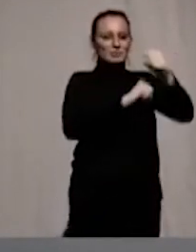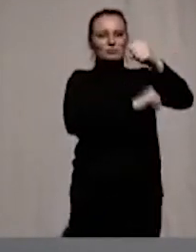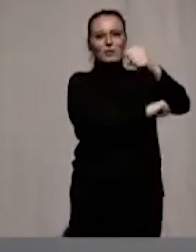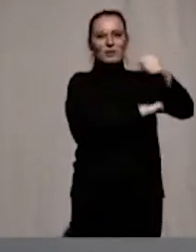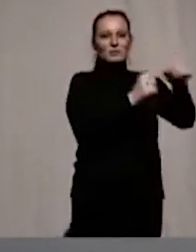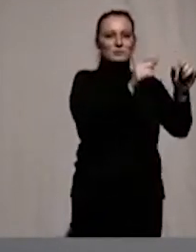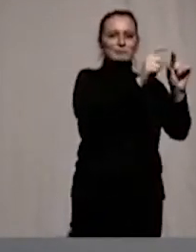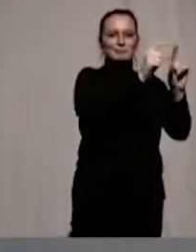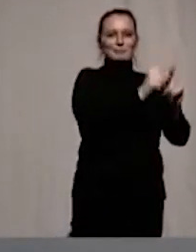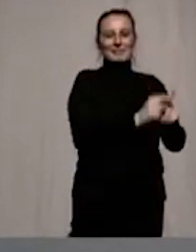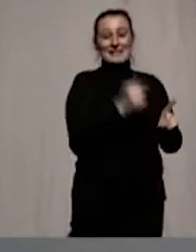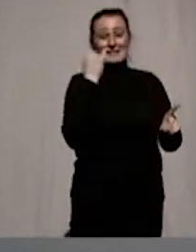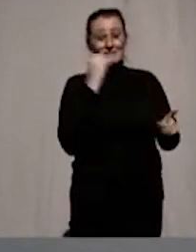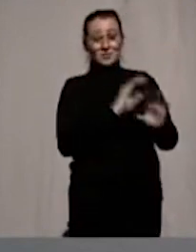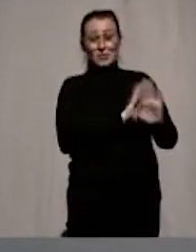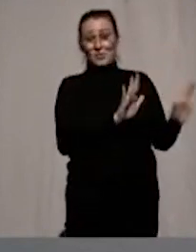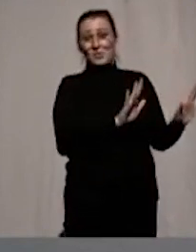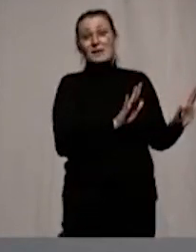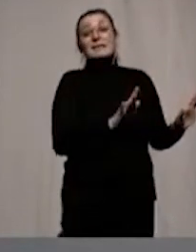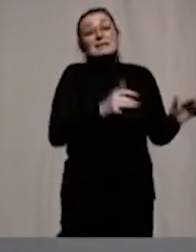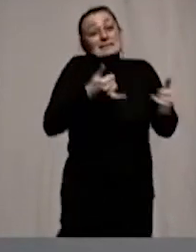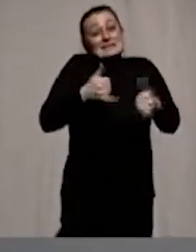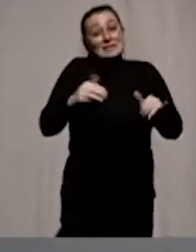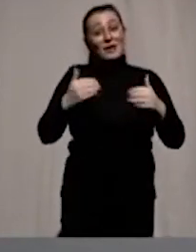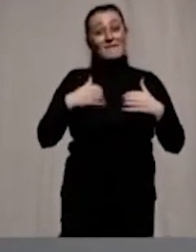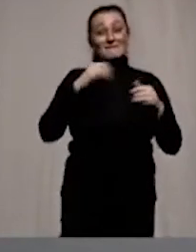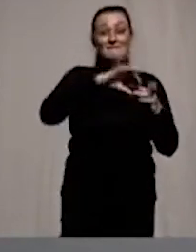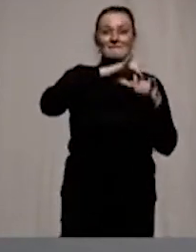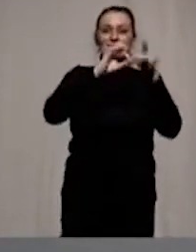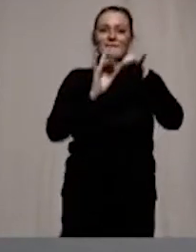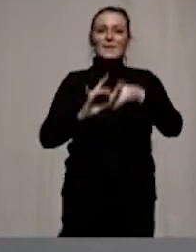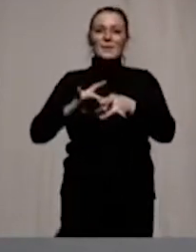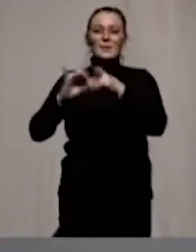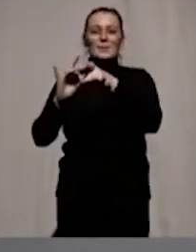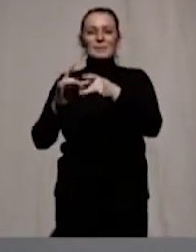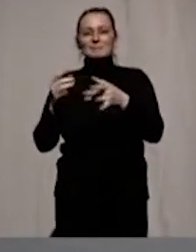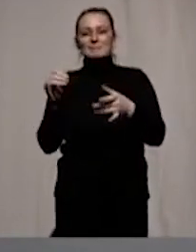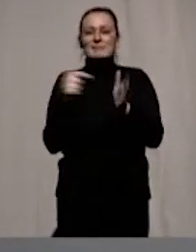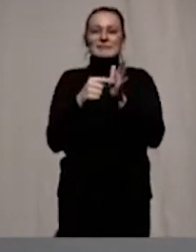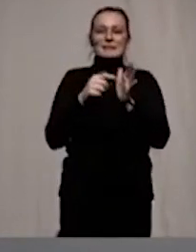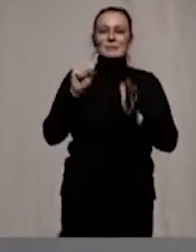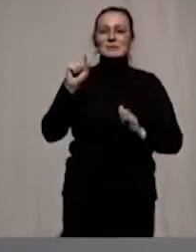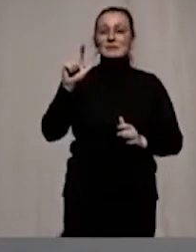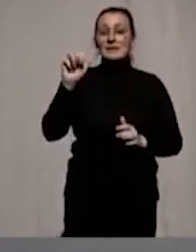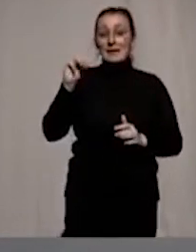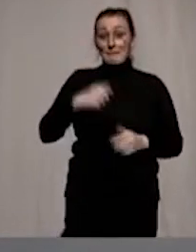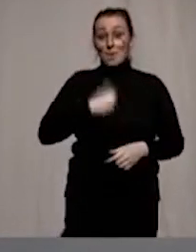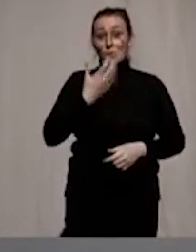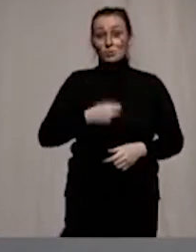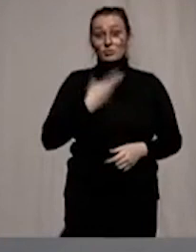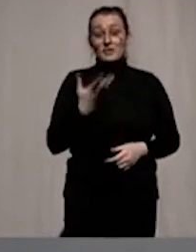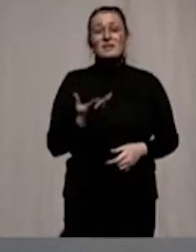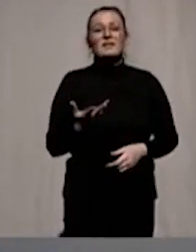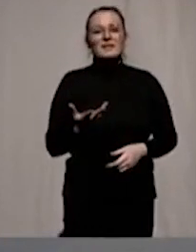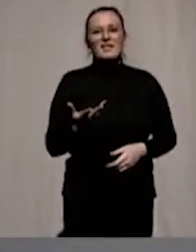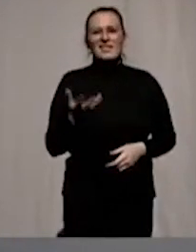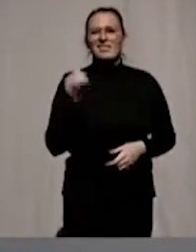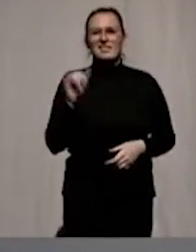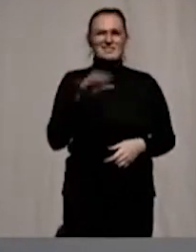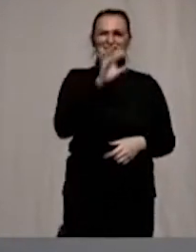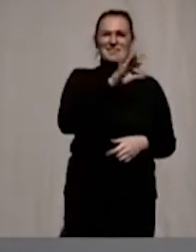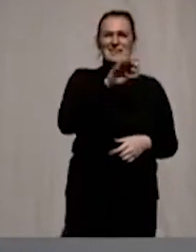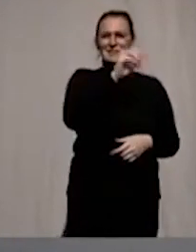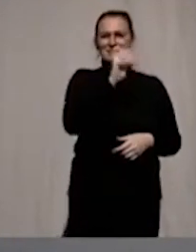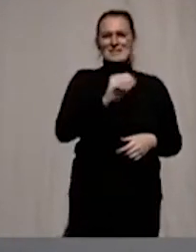words or schemes or anything like that, there's still a flow. That's what like slam poetry is all about. Is that's like 99% flow, 1%